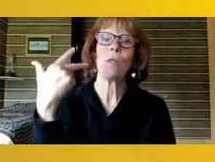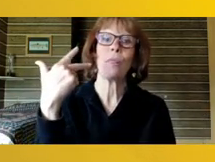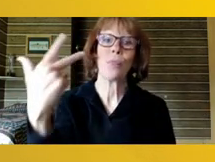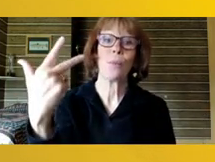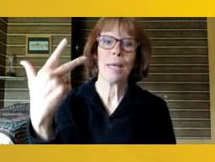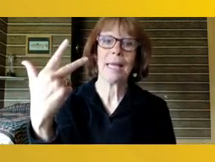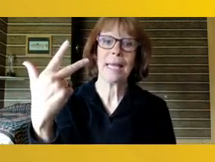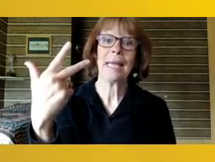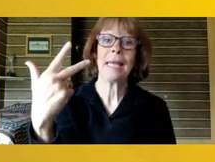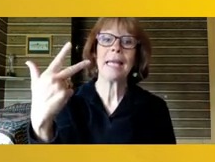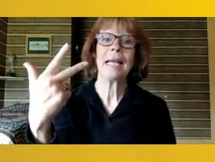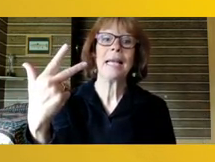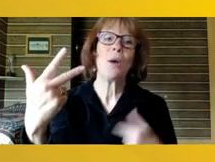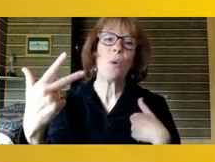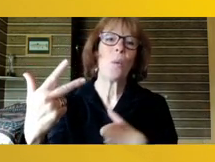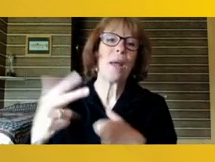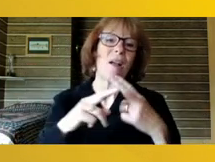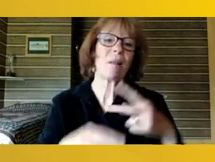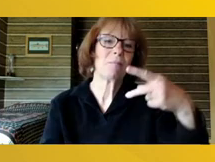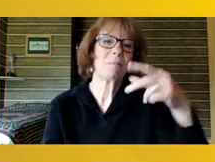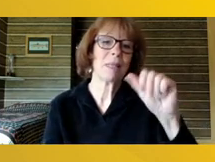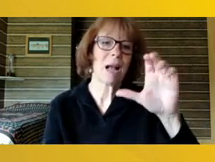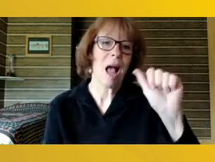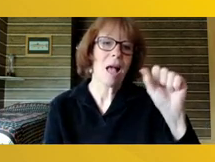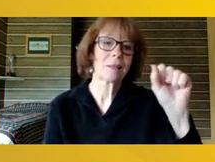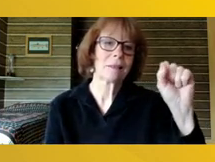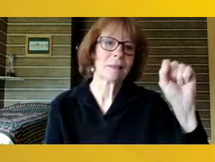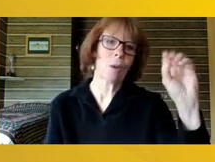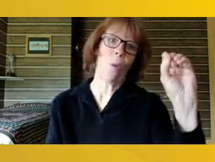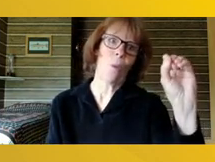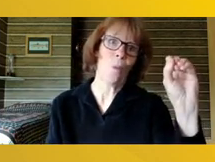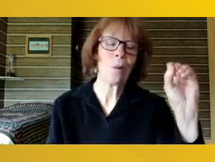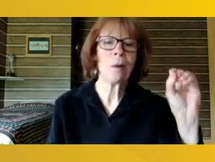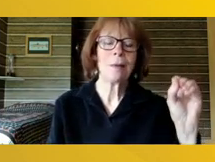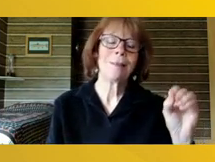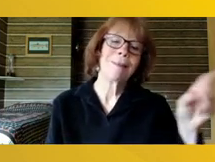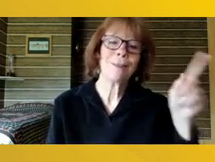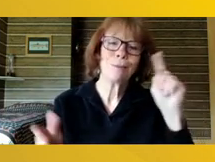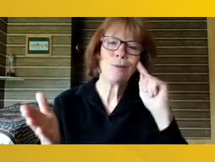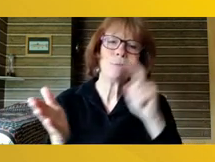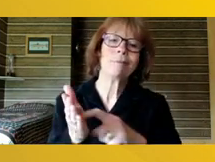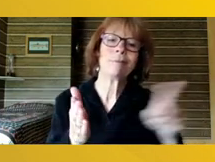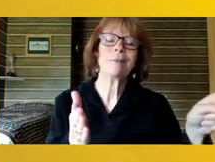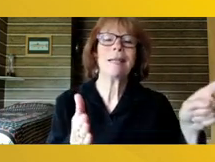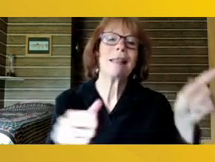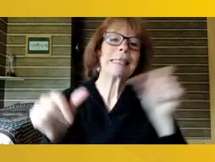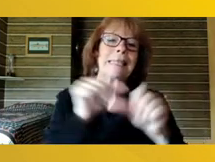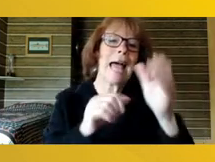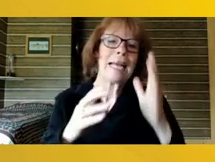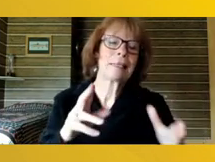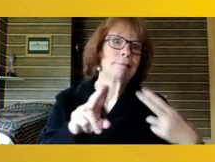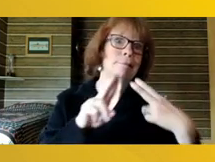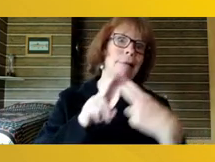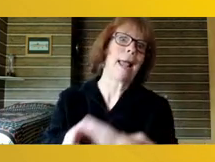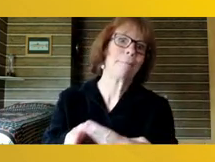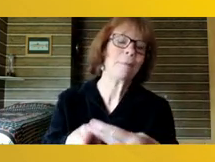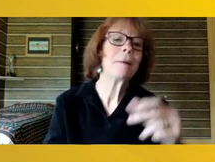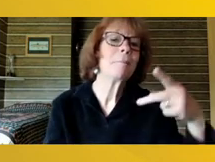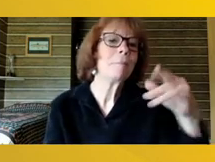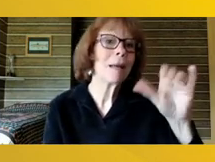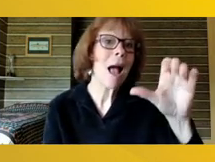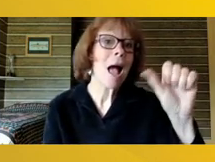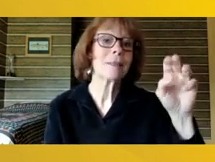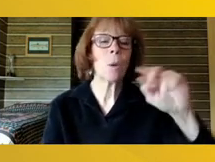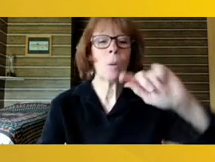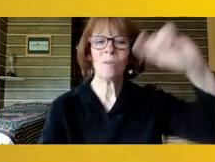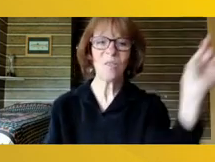been nicknamed Picasso by observers and scientists, has what looks like some Picasso-style white markings. And